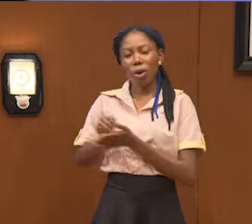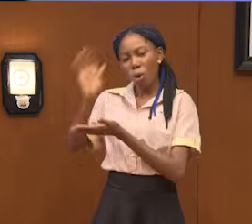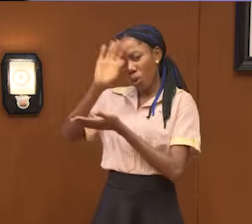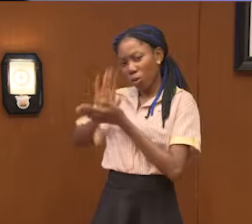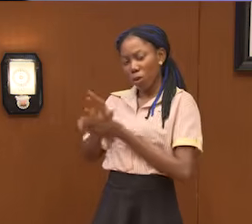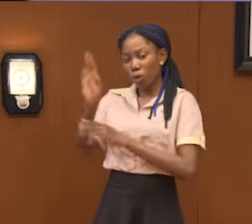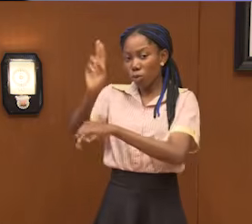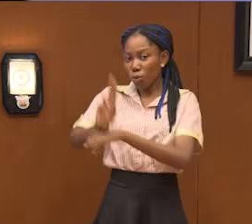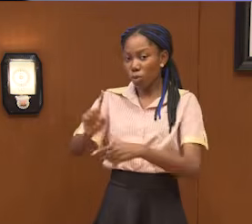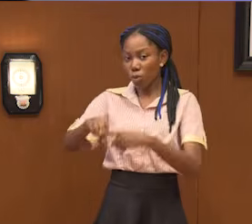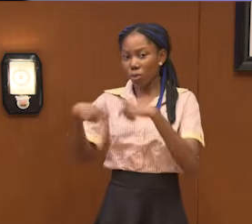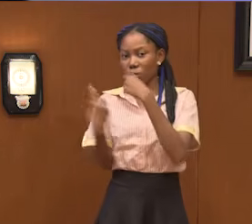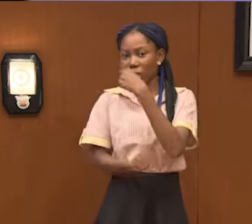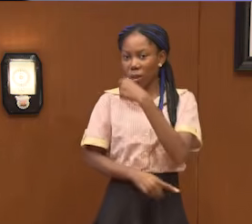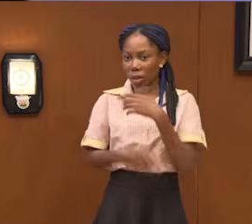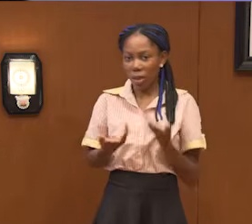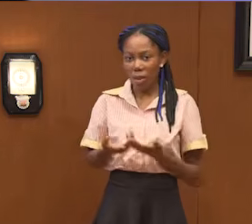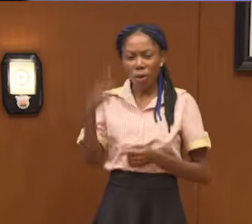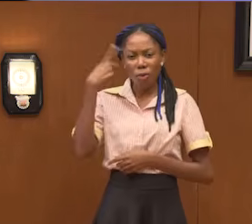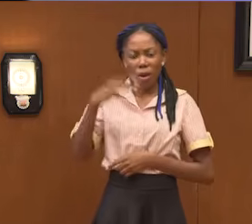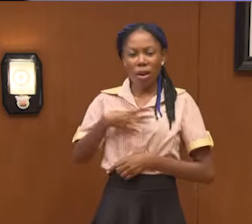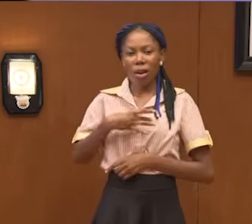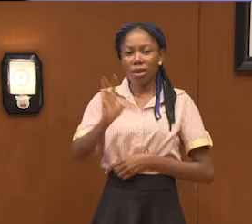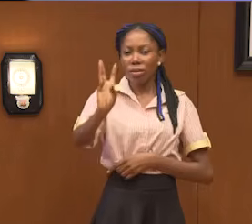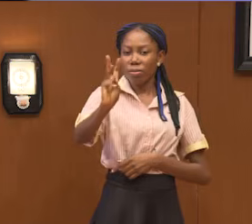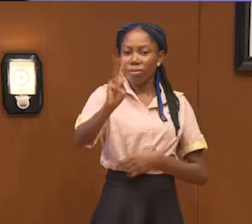problem. Okay. Since over 16 years.